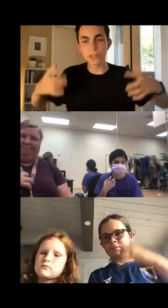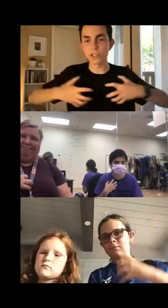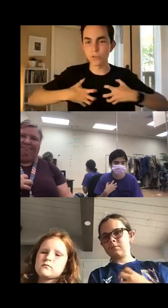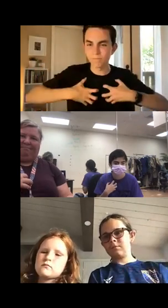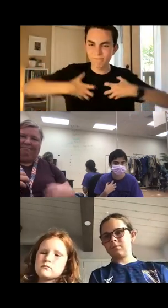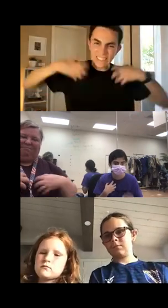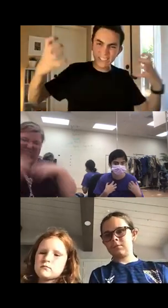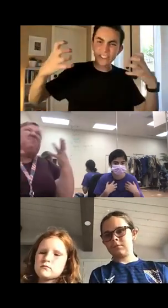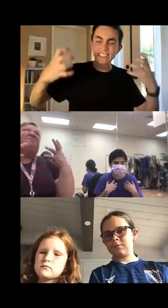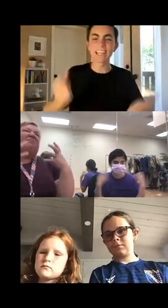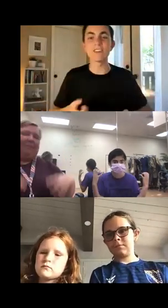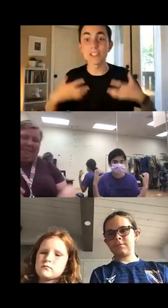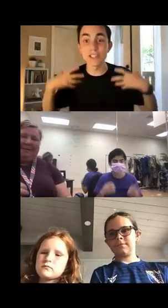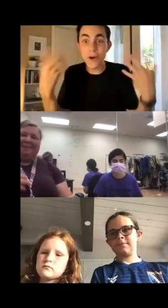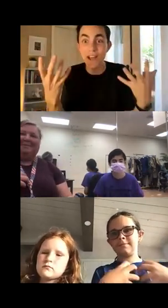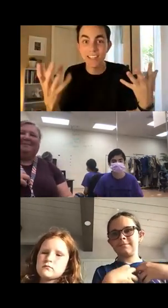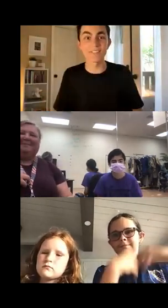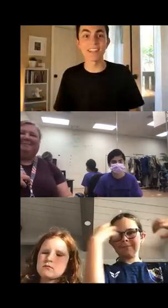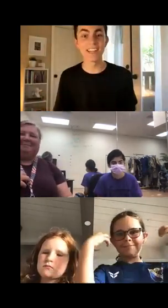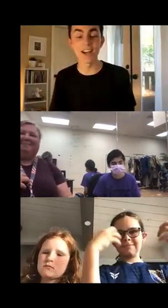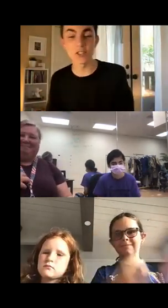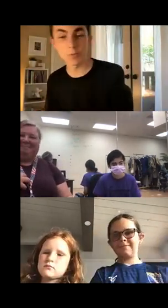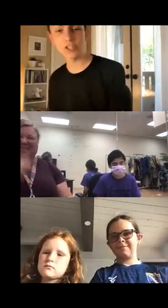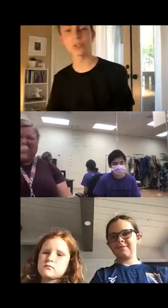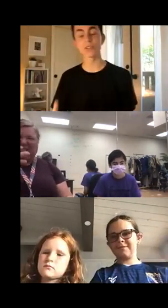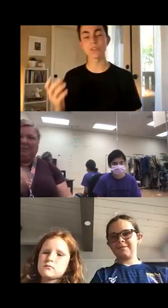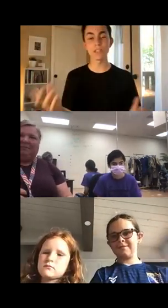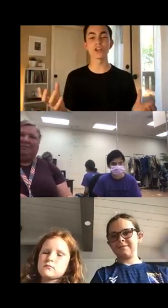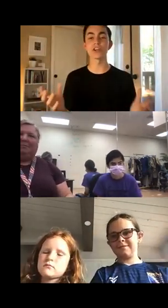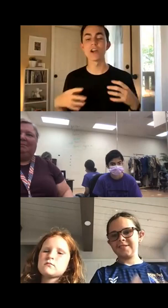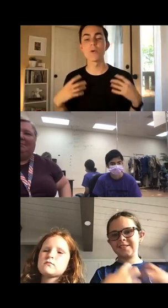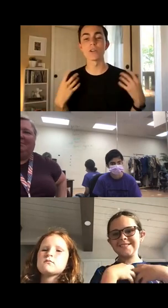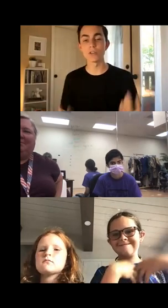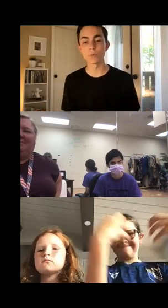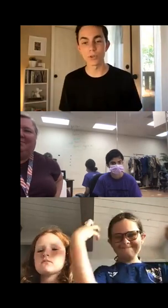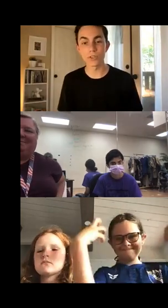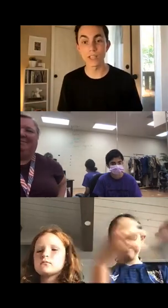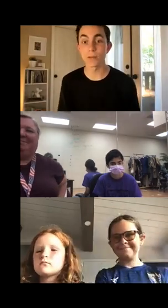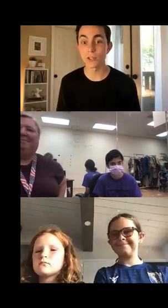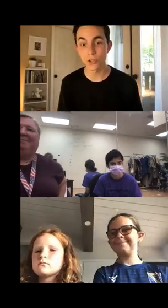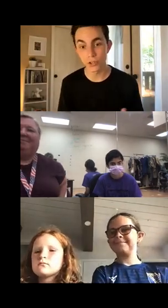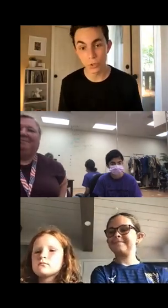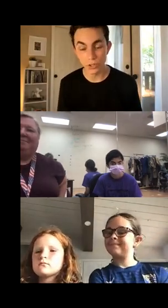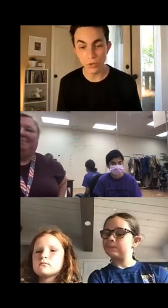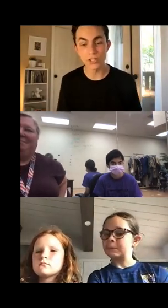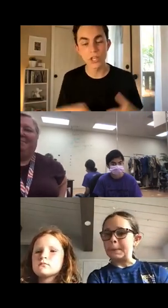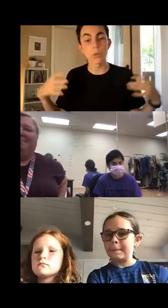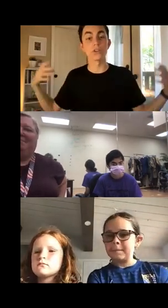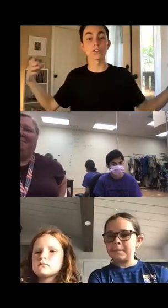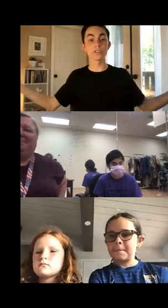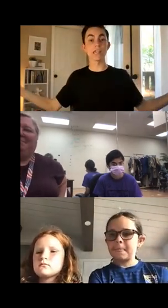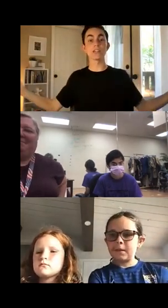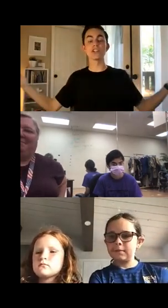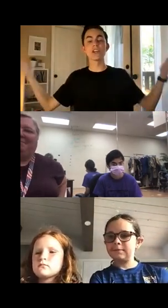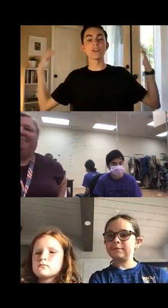angry, use 2. Angry. And you got to show it, right? Especially in theater, one of the most important things, and I'm sure you all know this, when